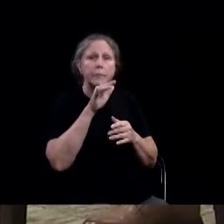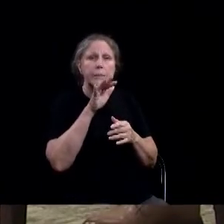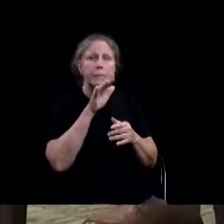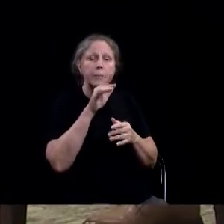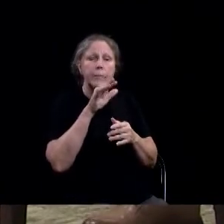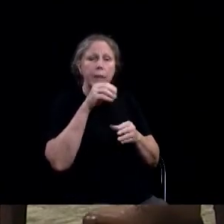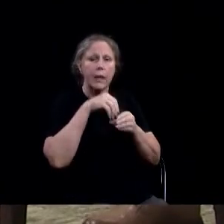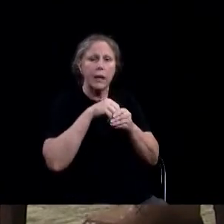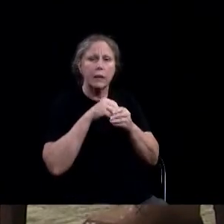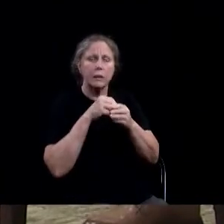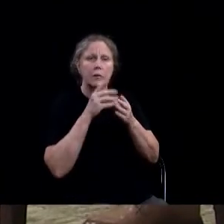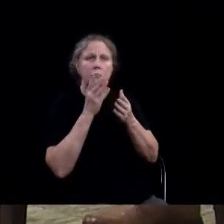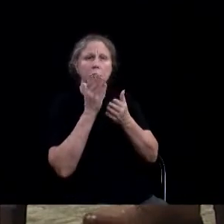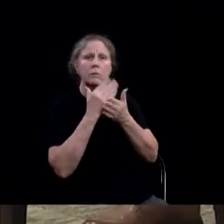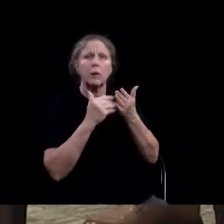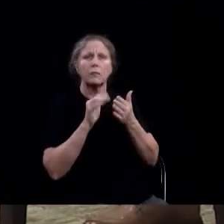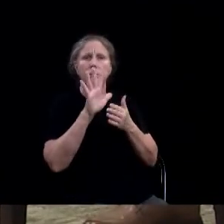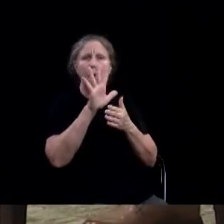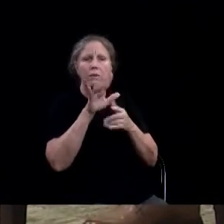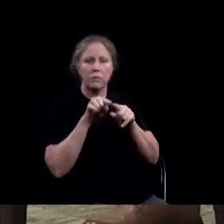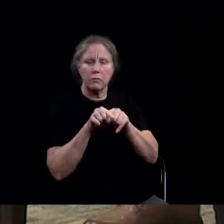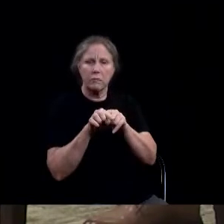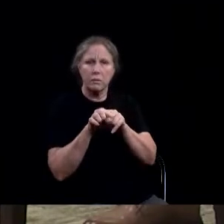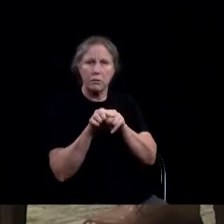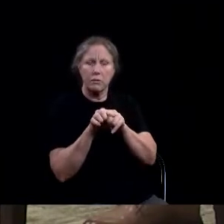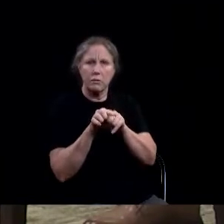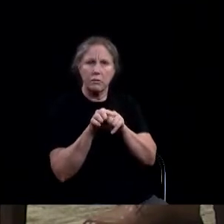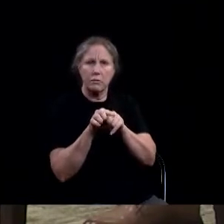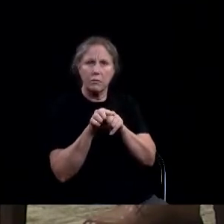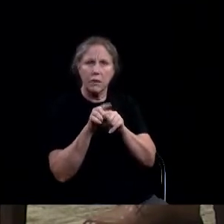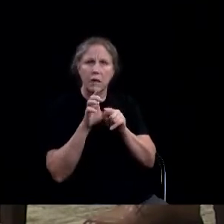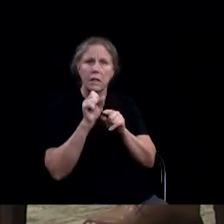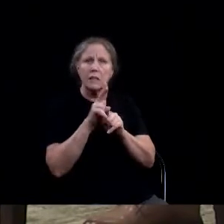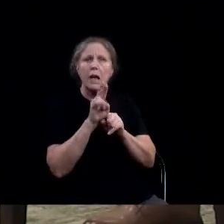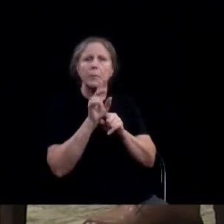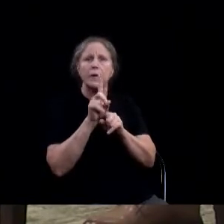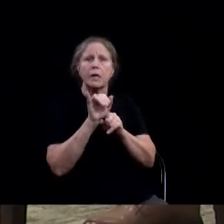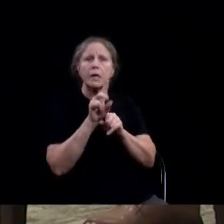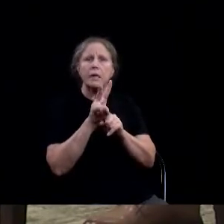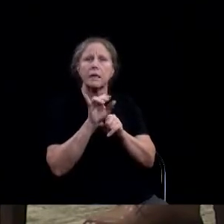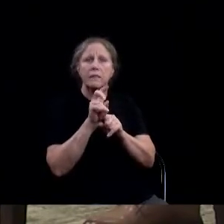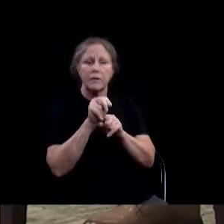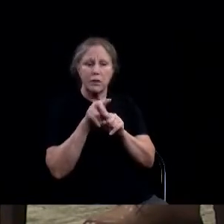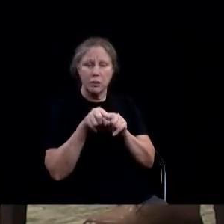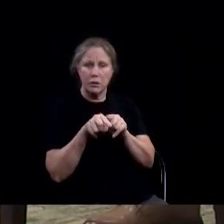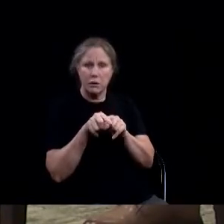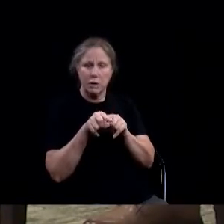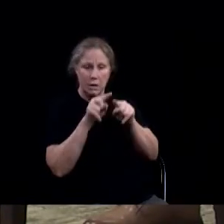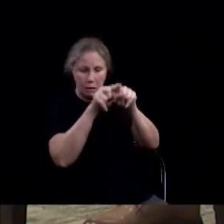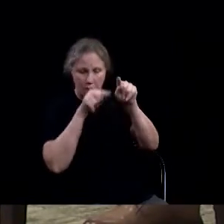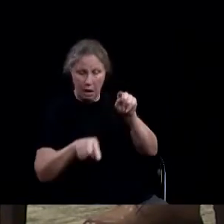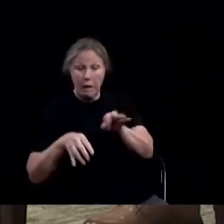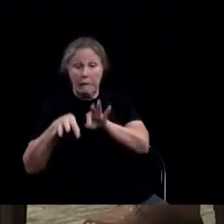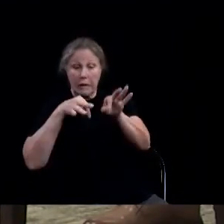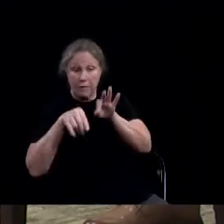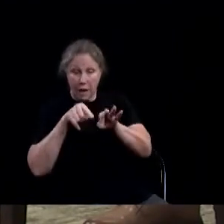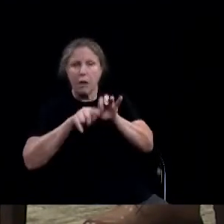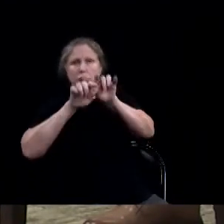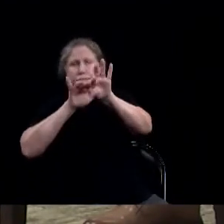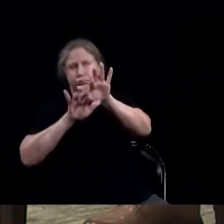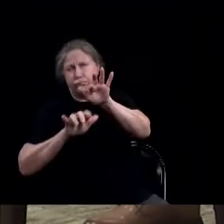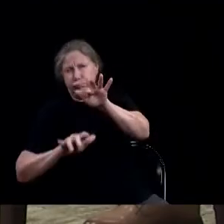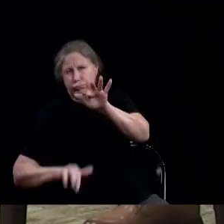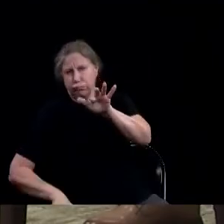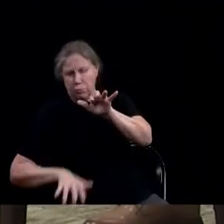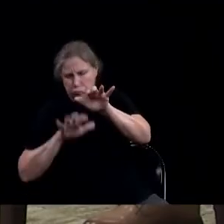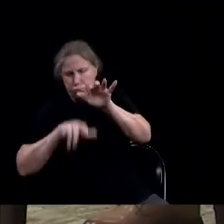the subdivision ordinance. It's in the definition section that has all the definitions for plats and preliminary plats and final